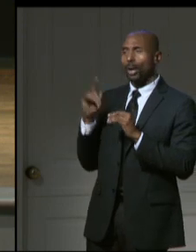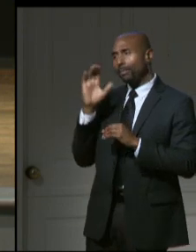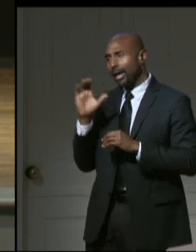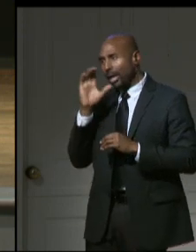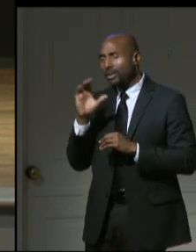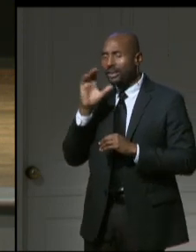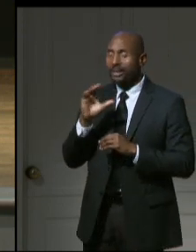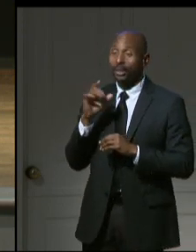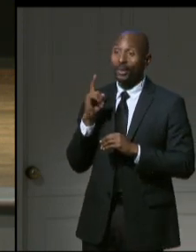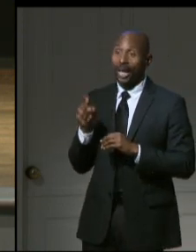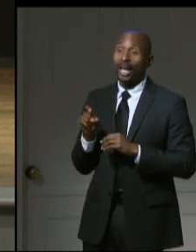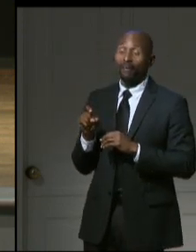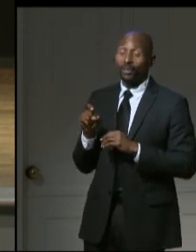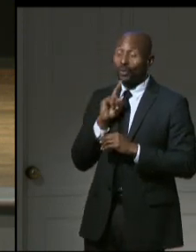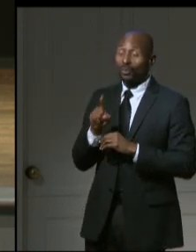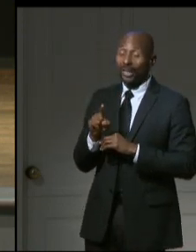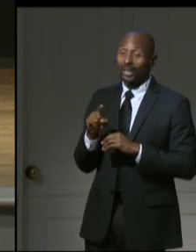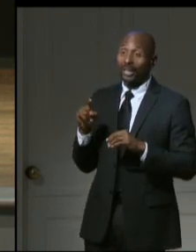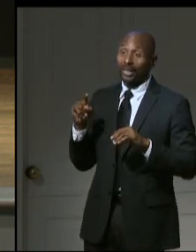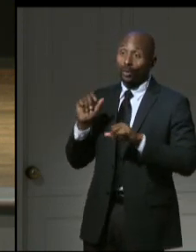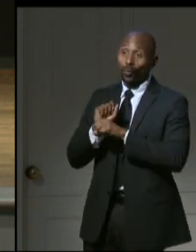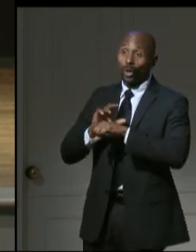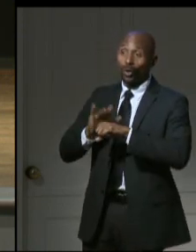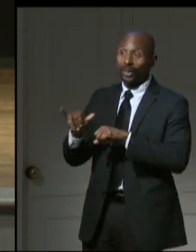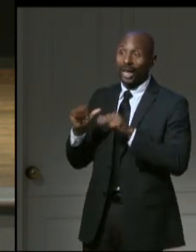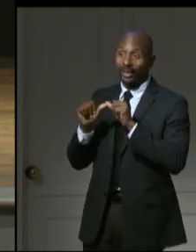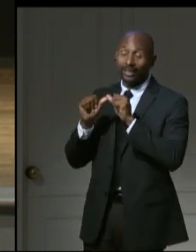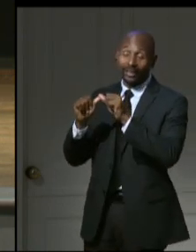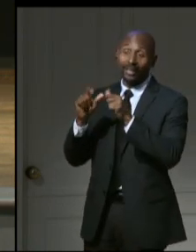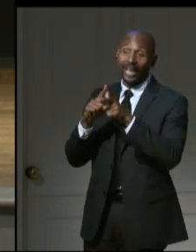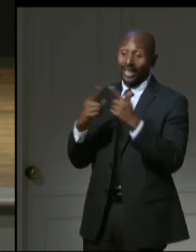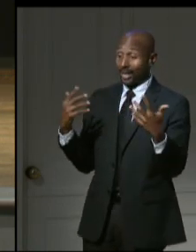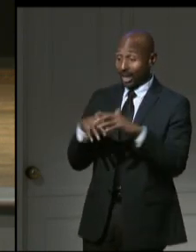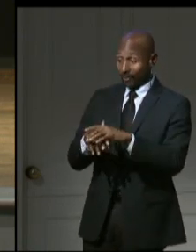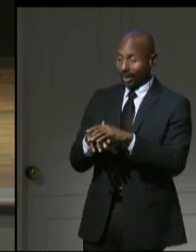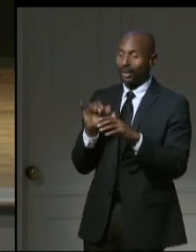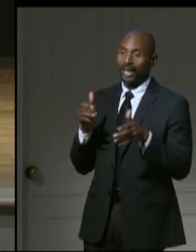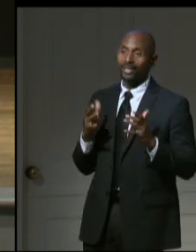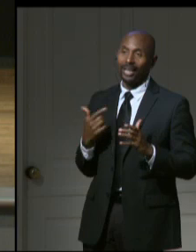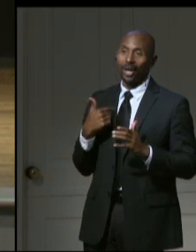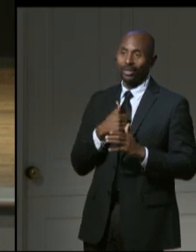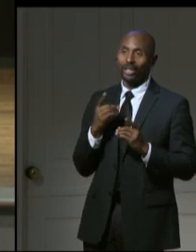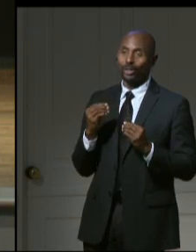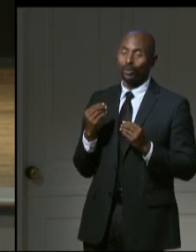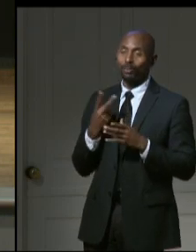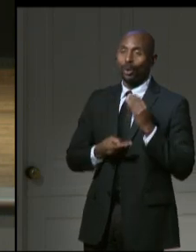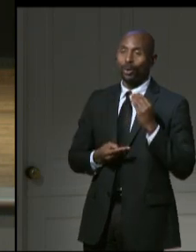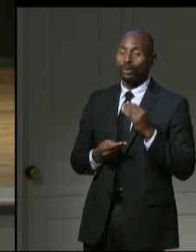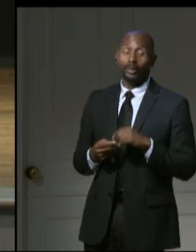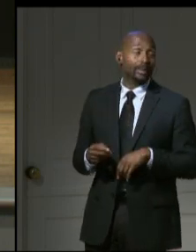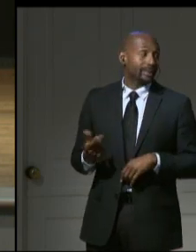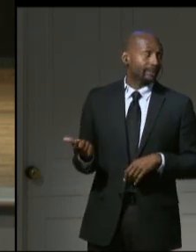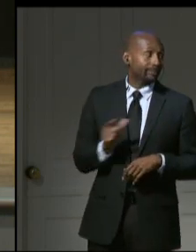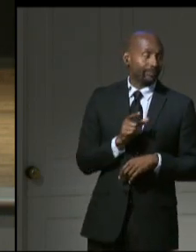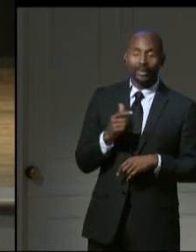and that's what is allowing us now to do both. I am probably the least tech-savvy person in this building right